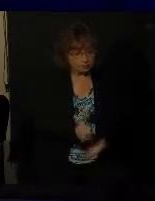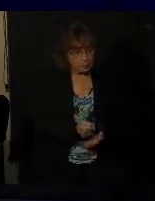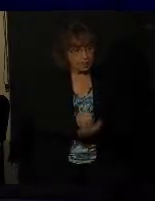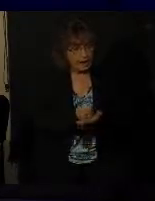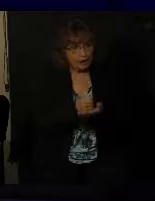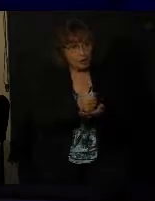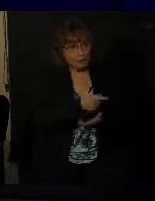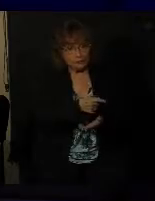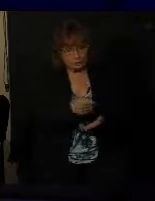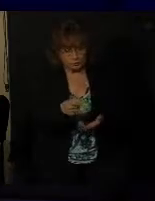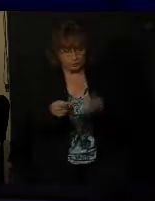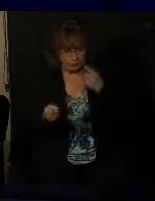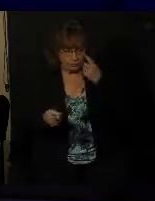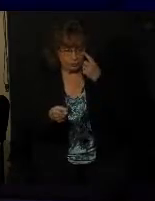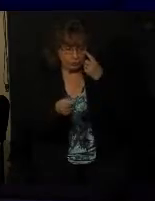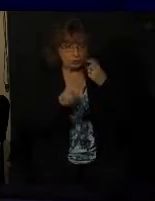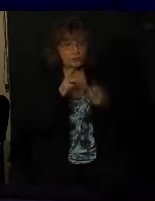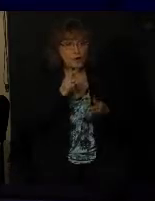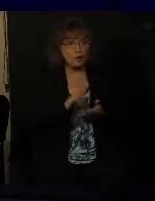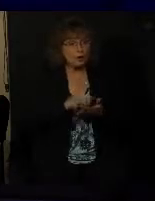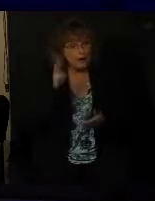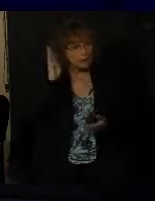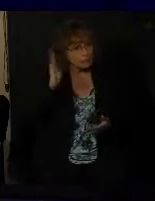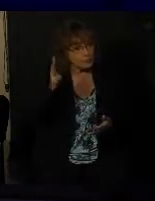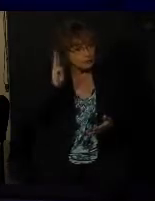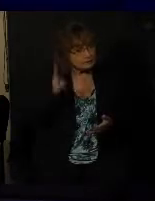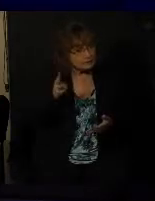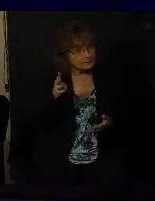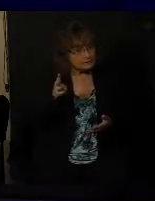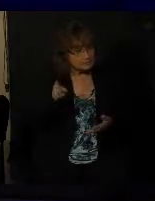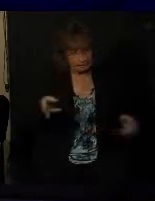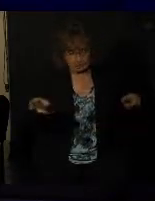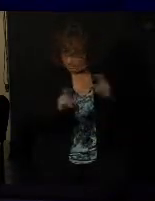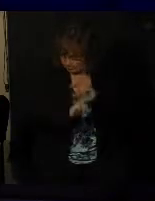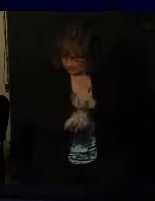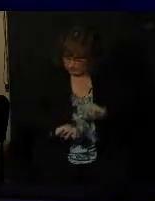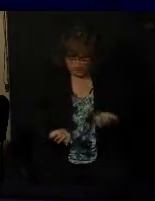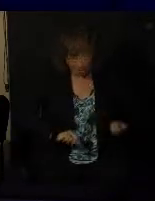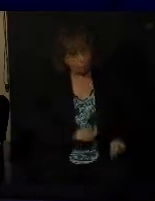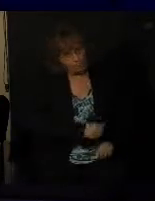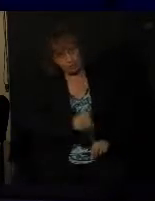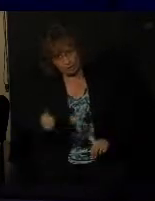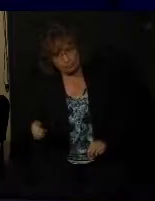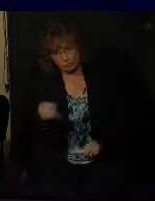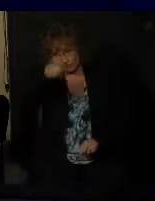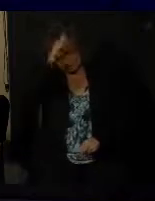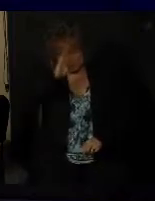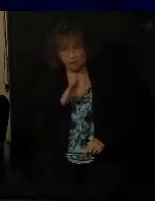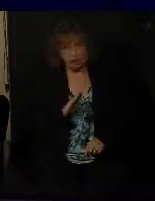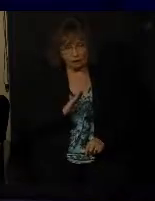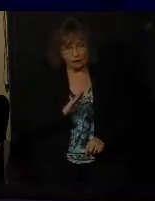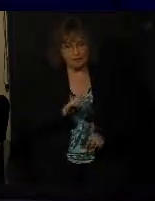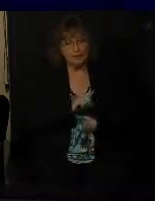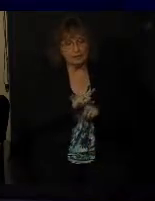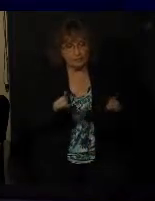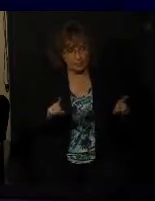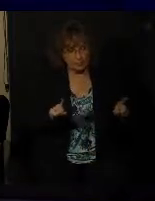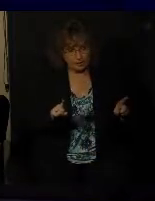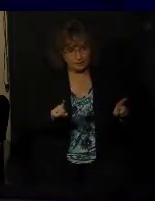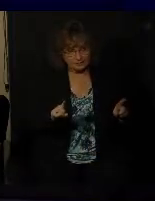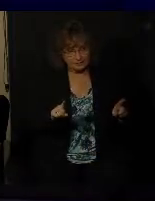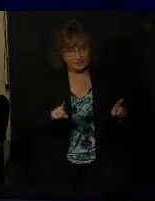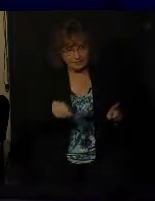You are even my witness. Is there a God beside me? Yes, there is no God. I know not